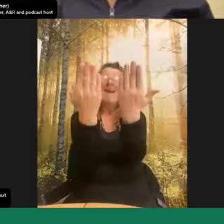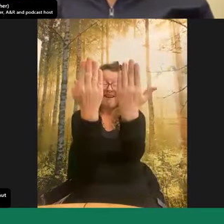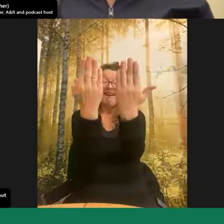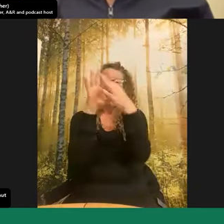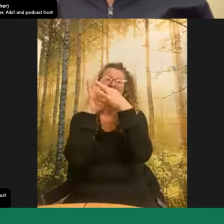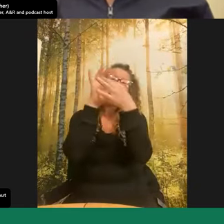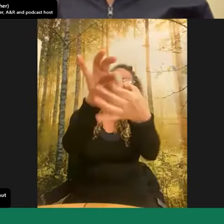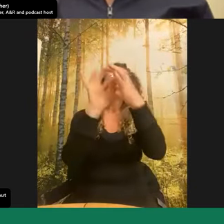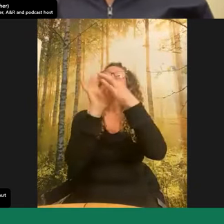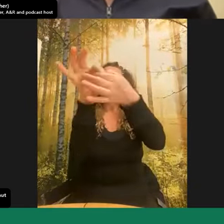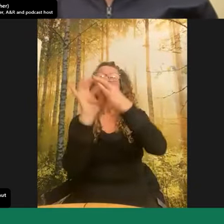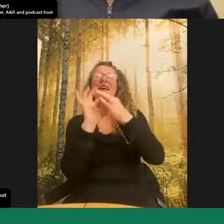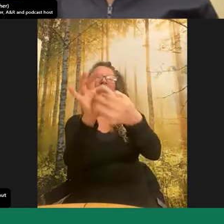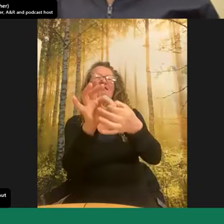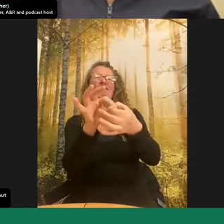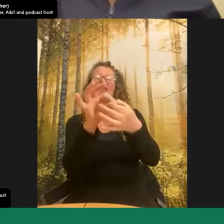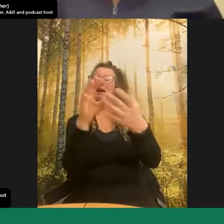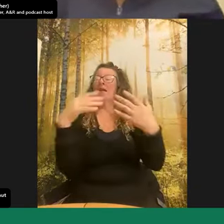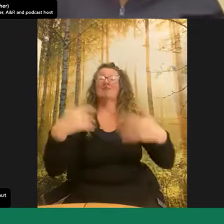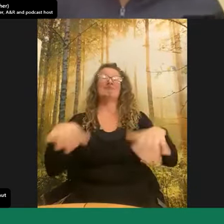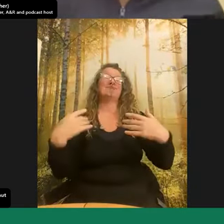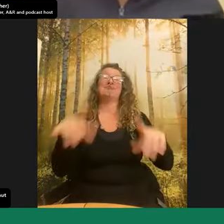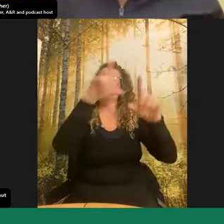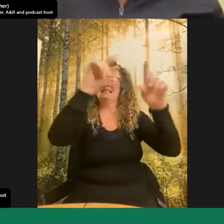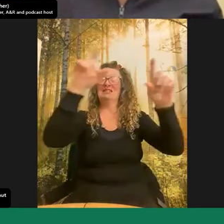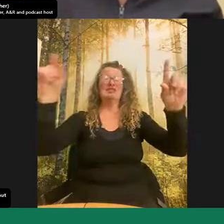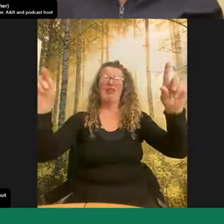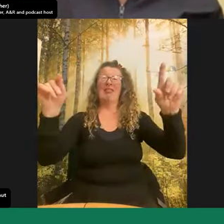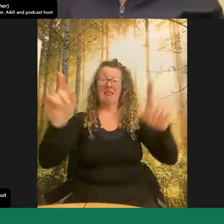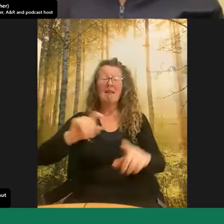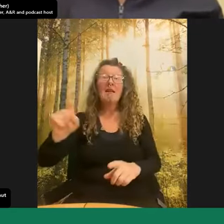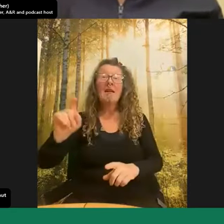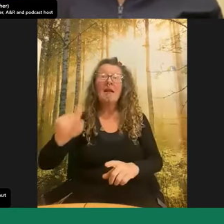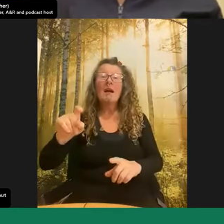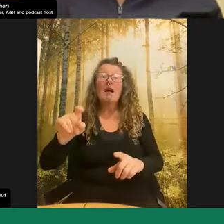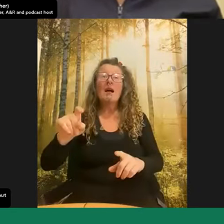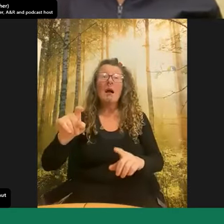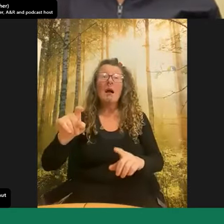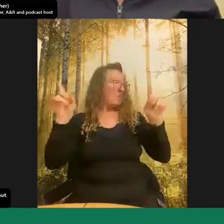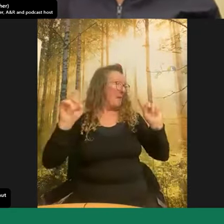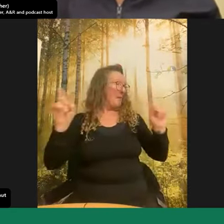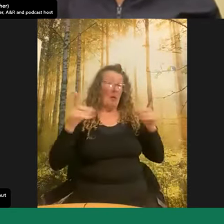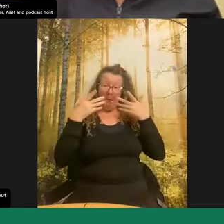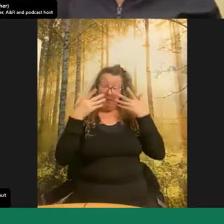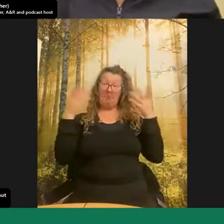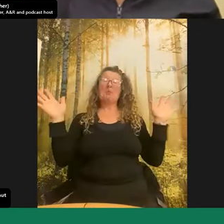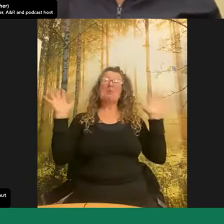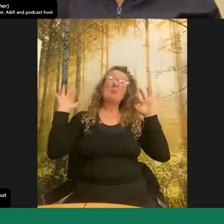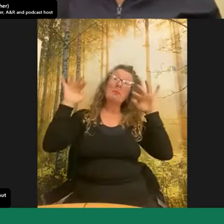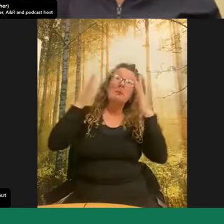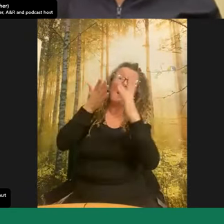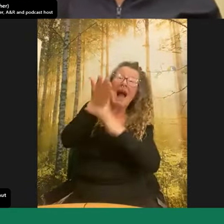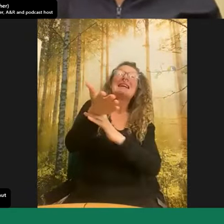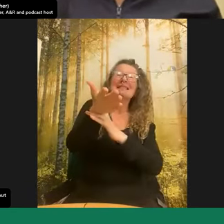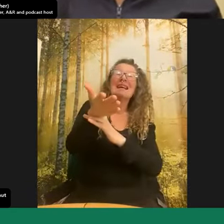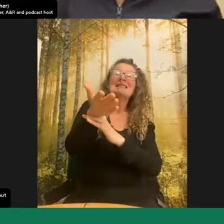interactive level, means that a lot more people have access to it, and it moves away from just being the, you